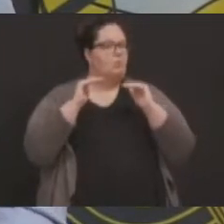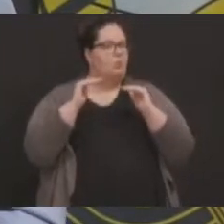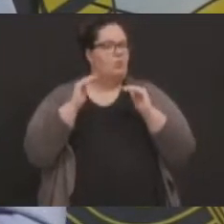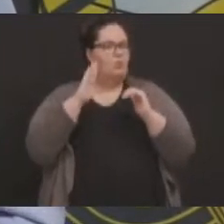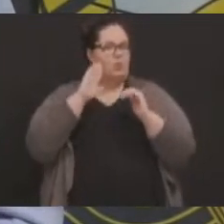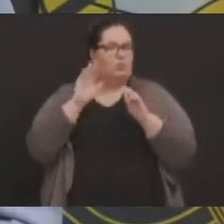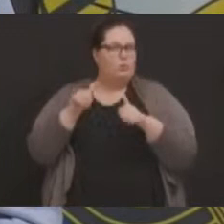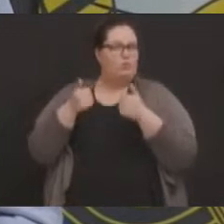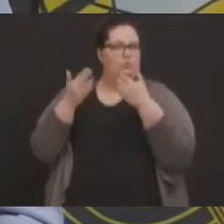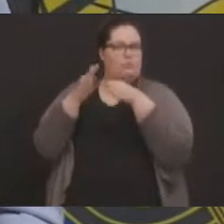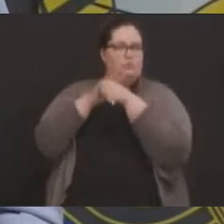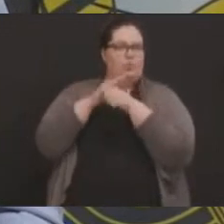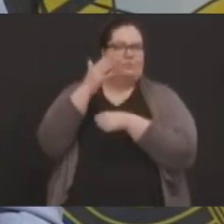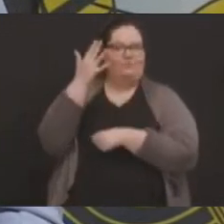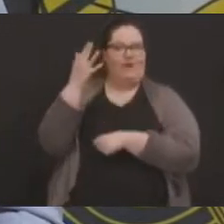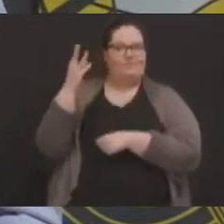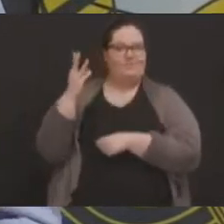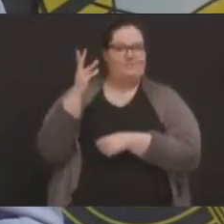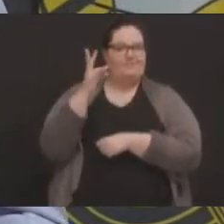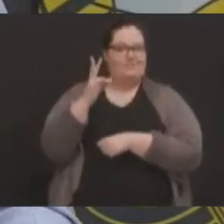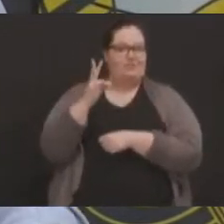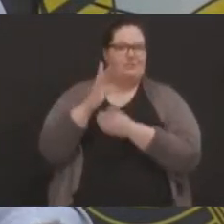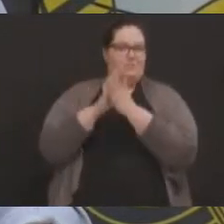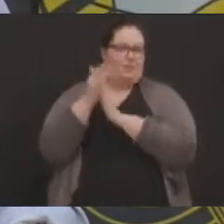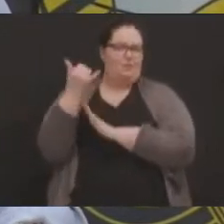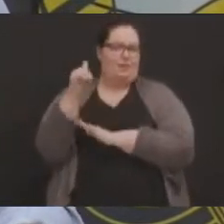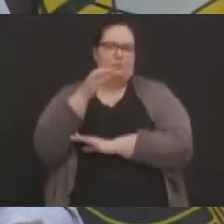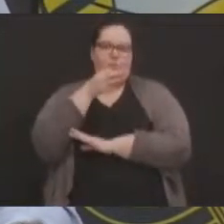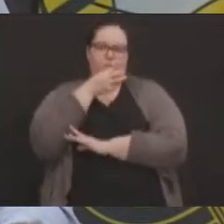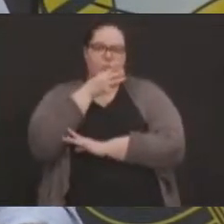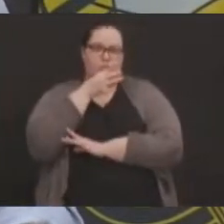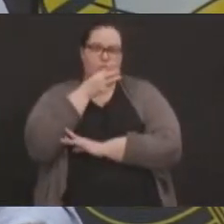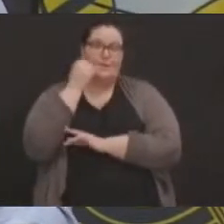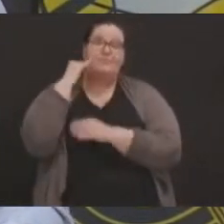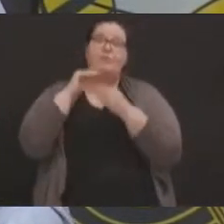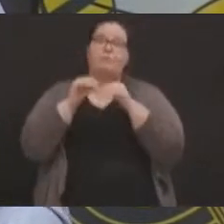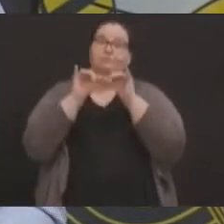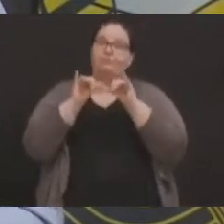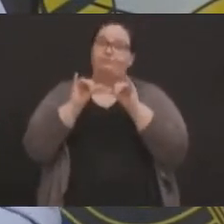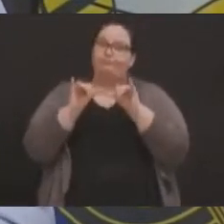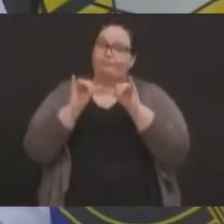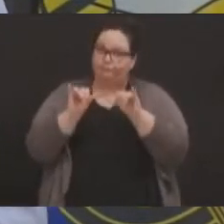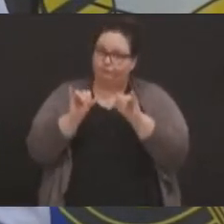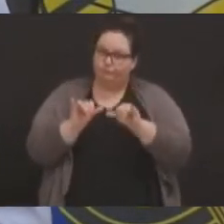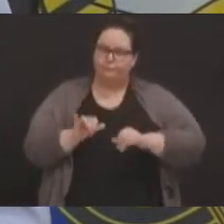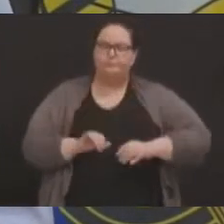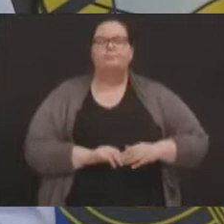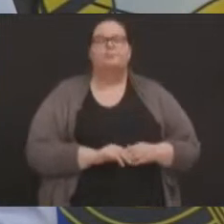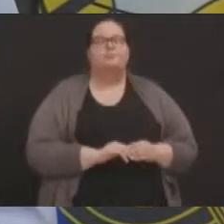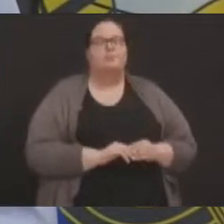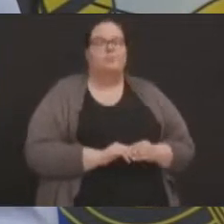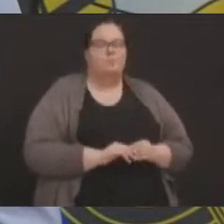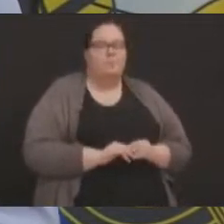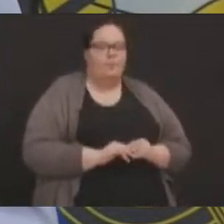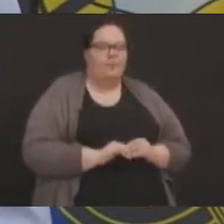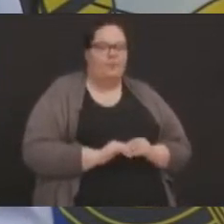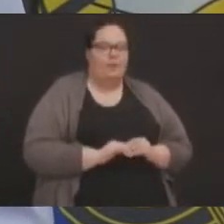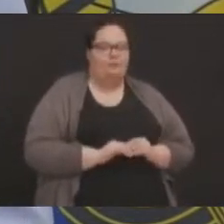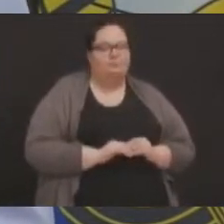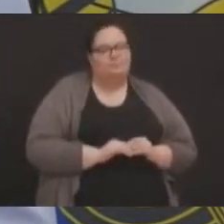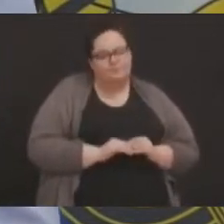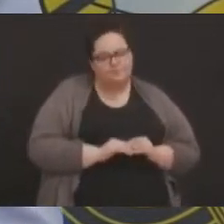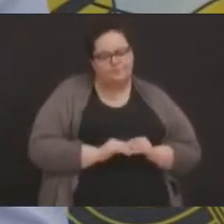it would be helpful if people who have symptoms get tested, because then we feel more confident that the information that we have is